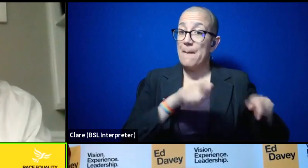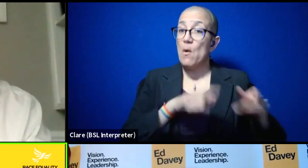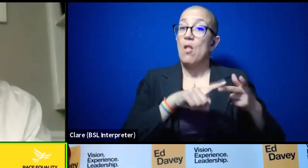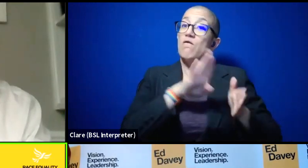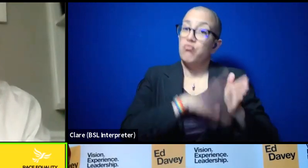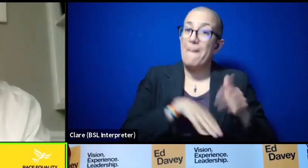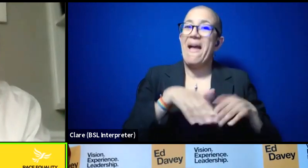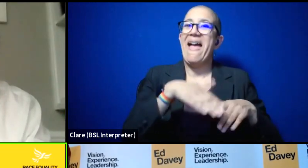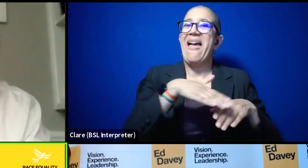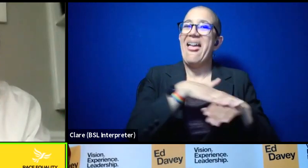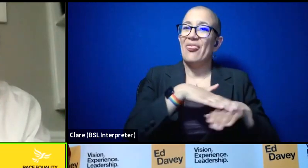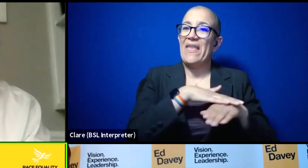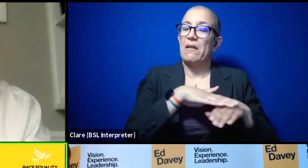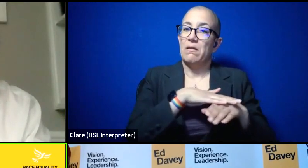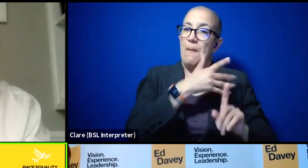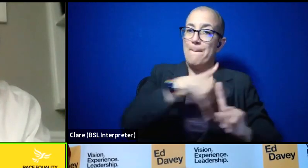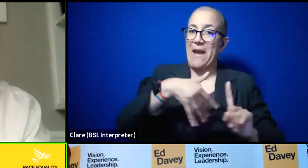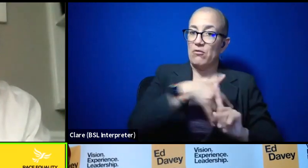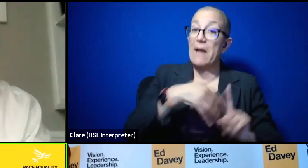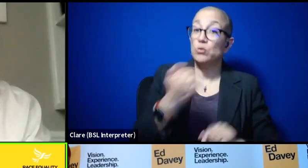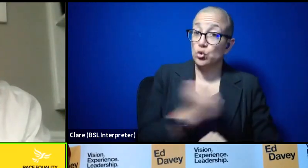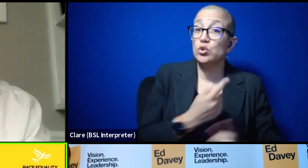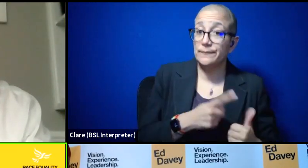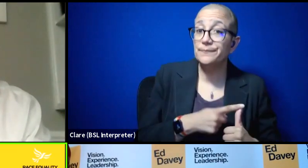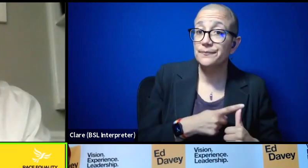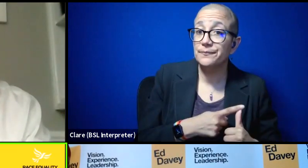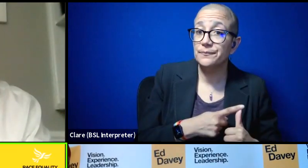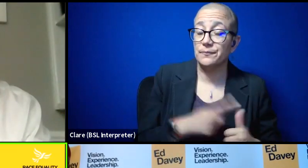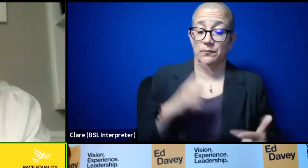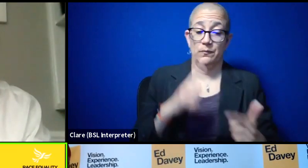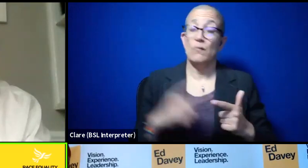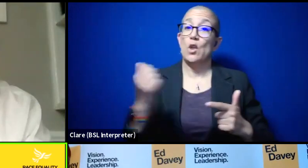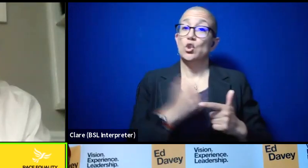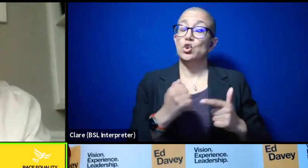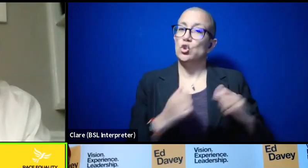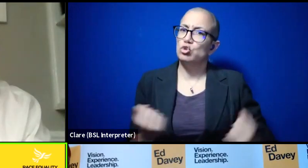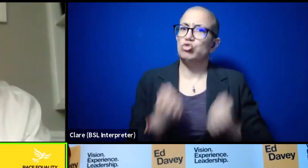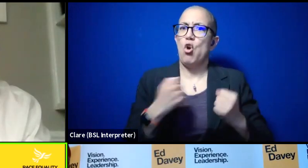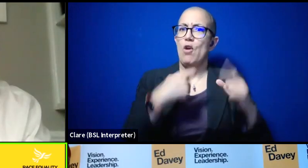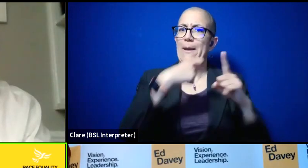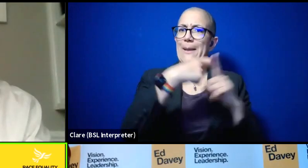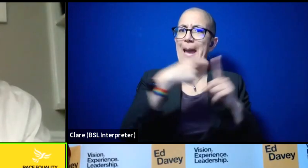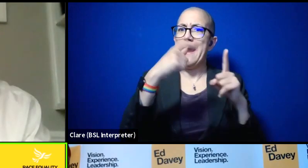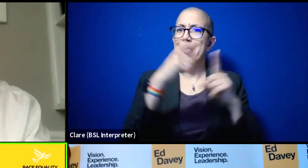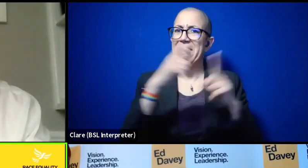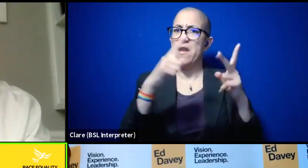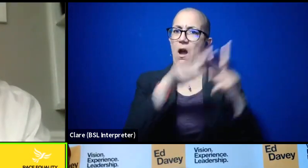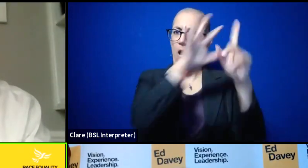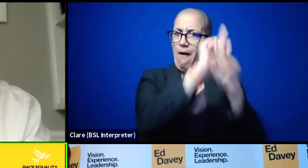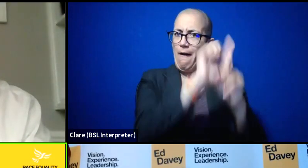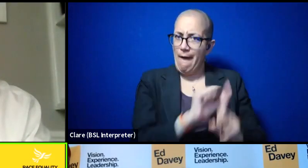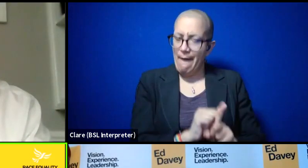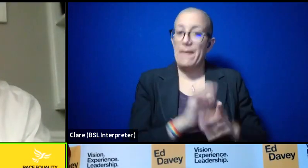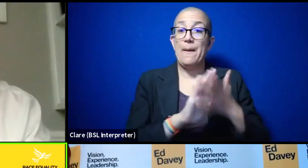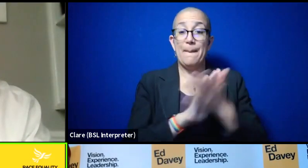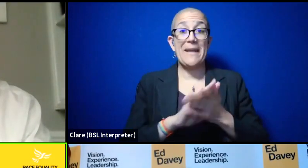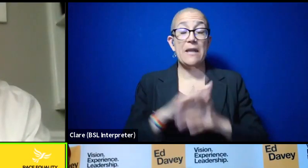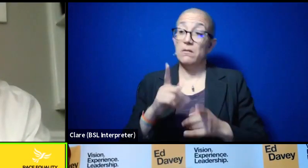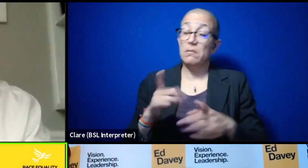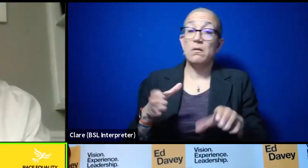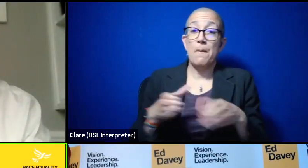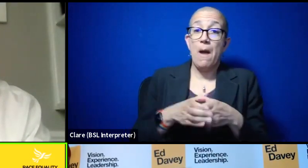ethnic minority background. I think that we should have strong KPIs where on the ground local parties are held to